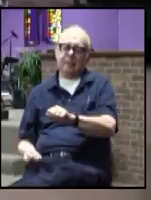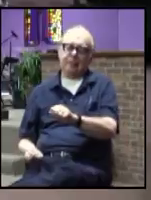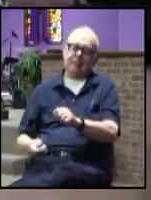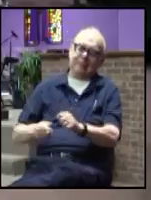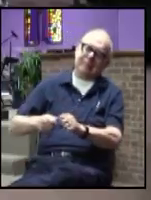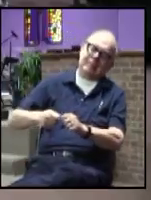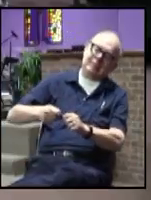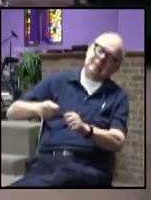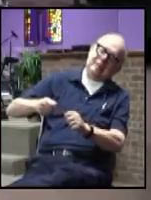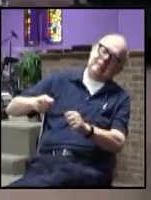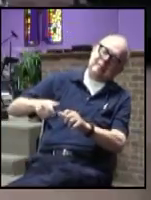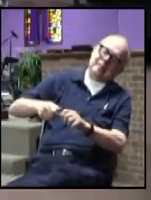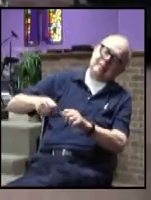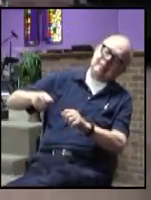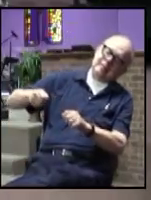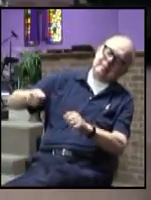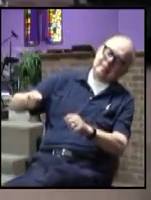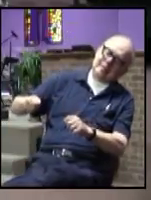pull it out.